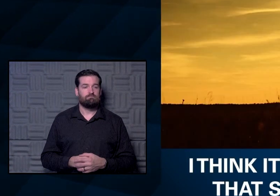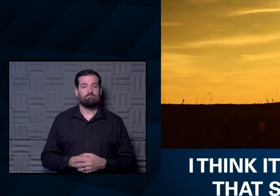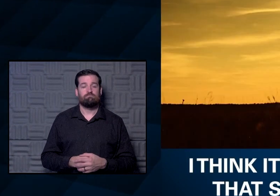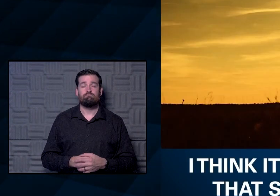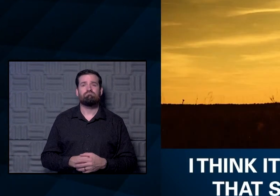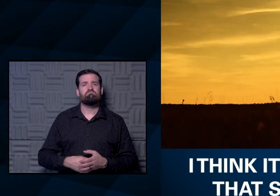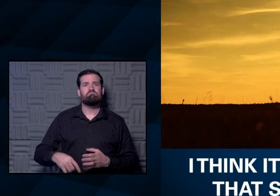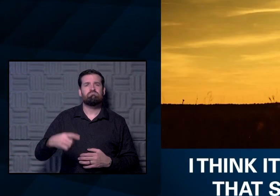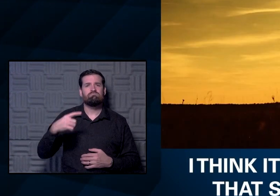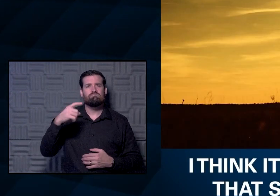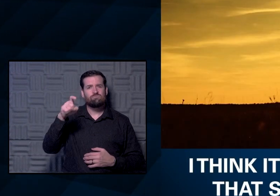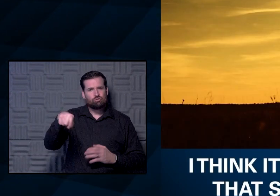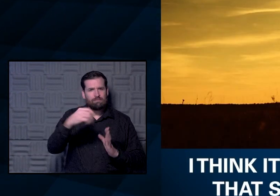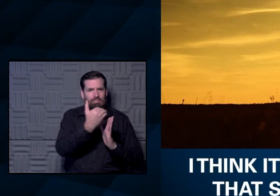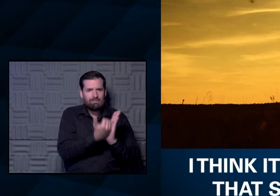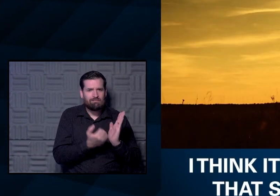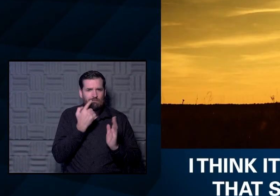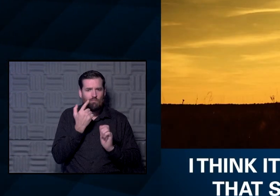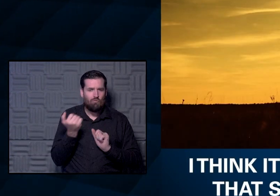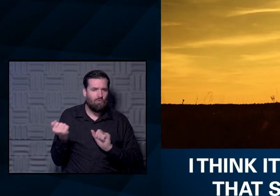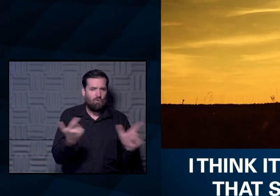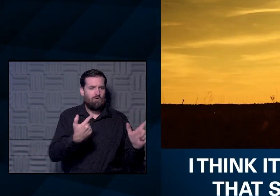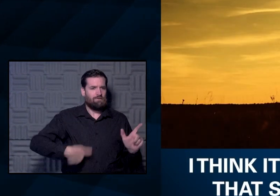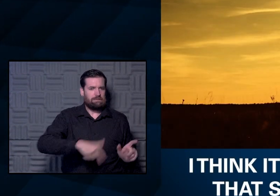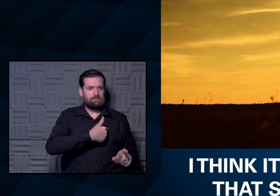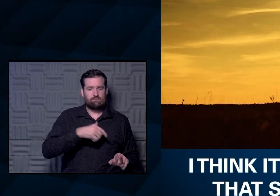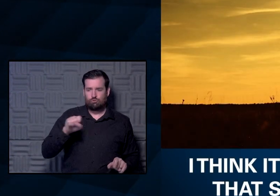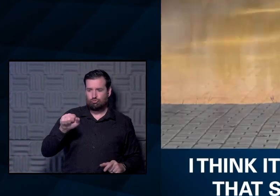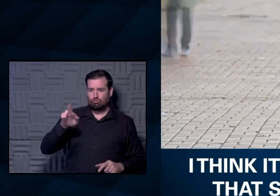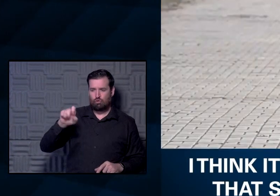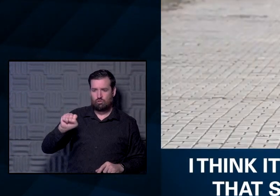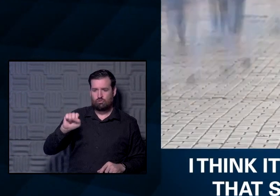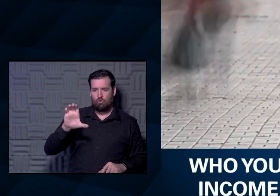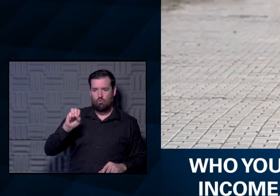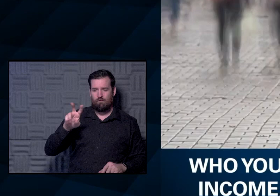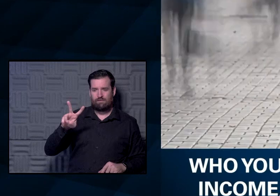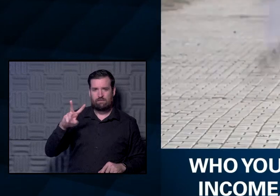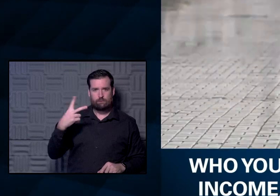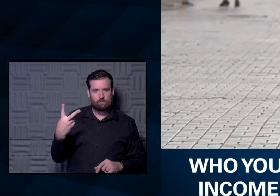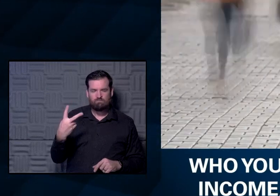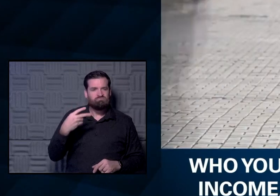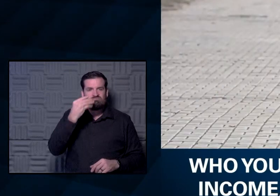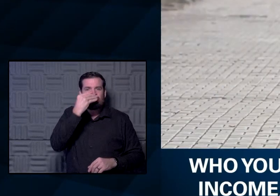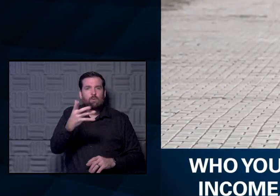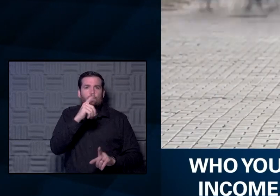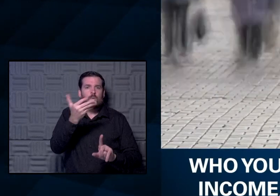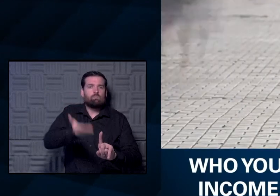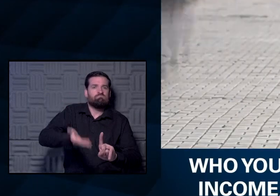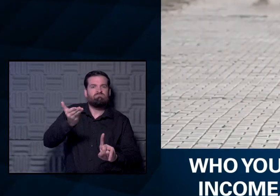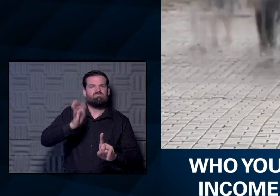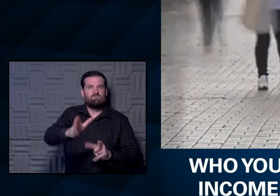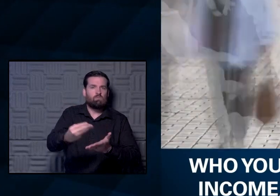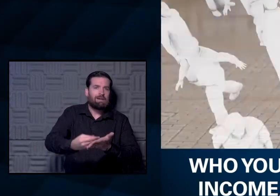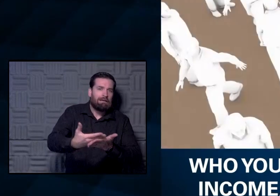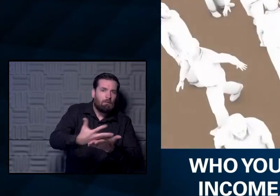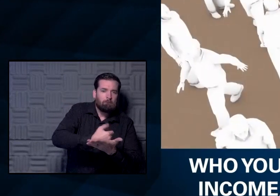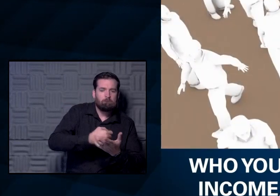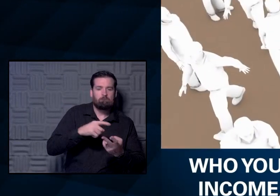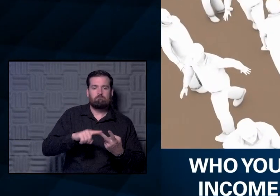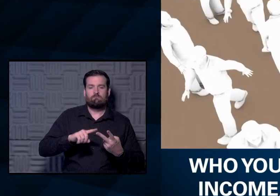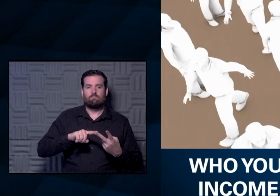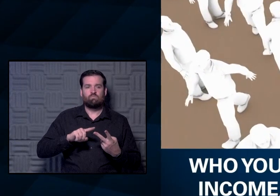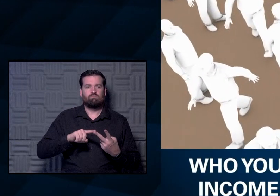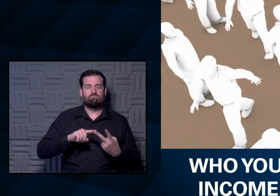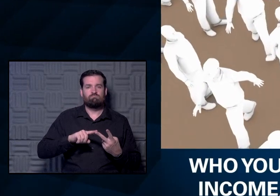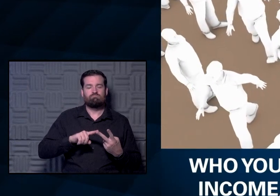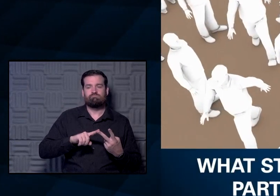I think it should be a lesson to all of us that SARS-CoV-2 doesn't really care who you are, doesn't care about your income, doesn't care